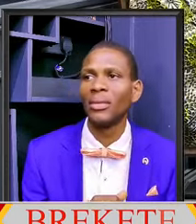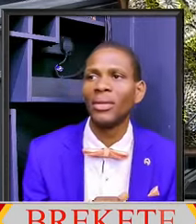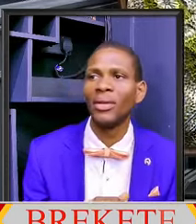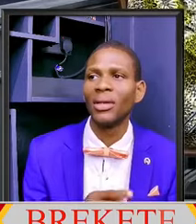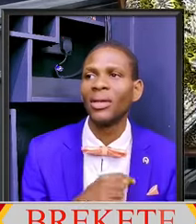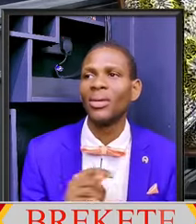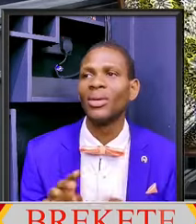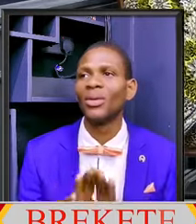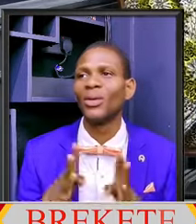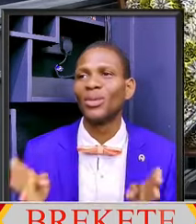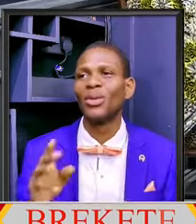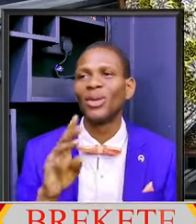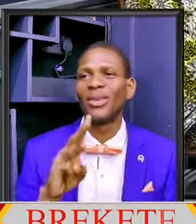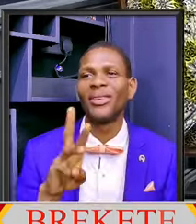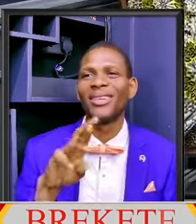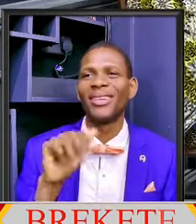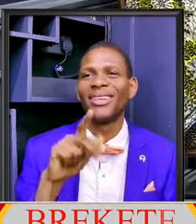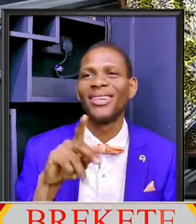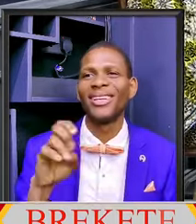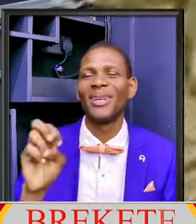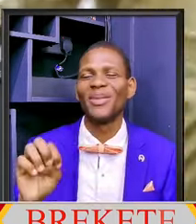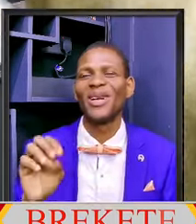We go open Lapa shop.